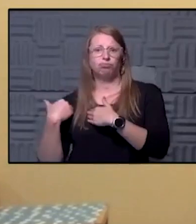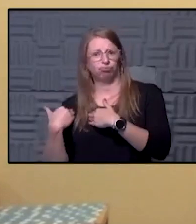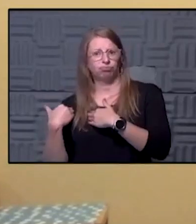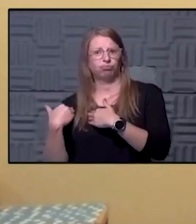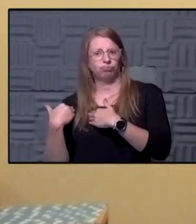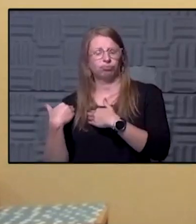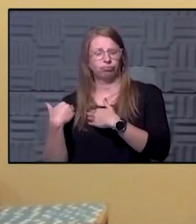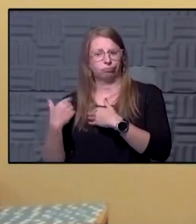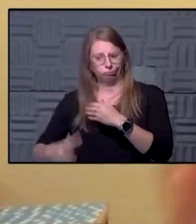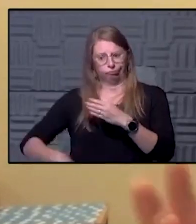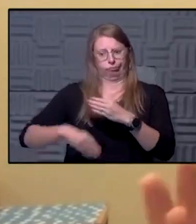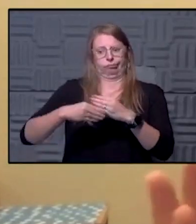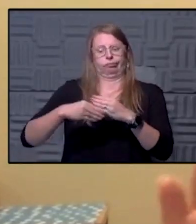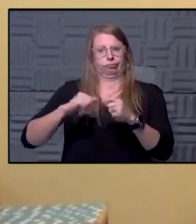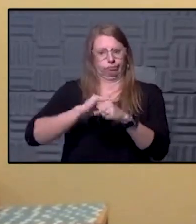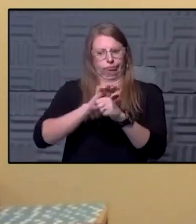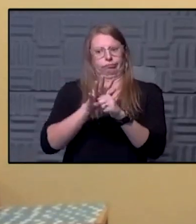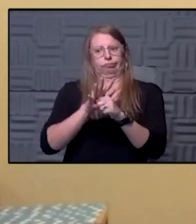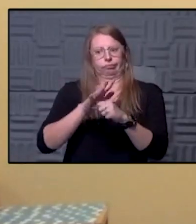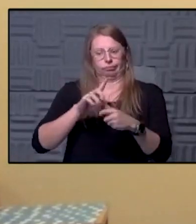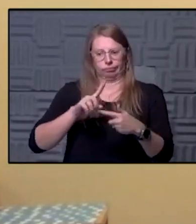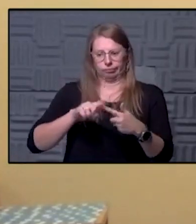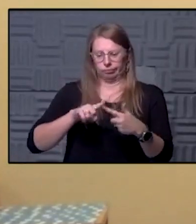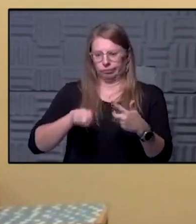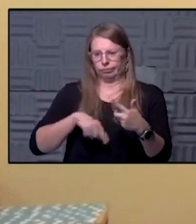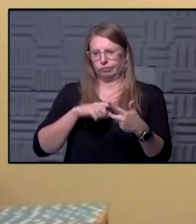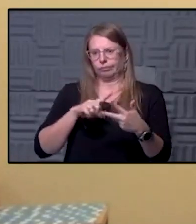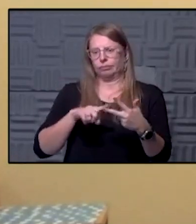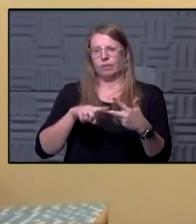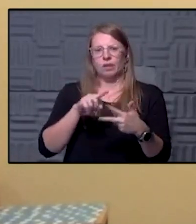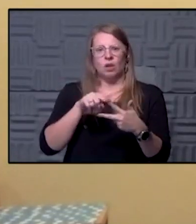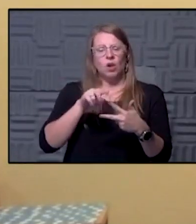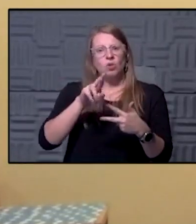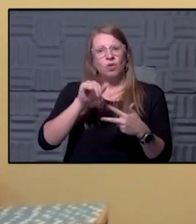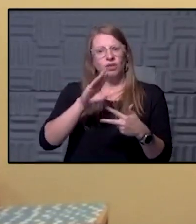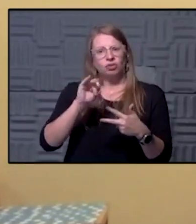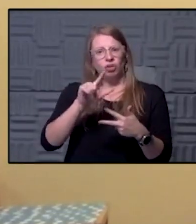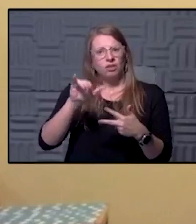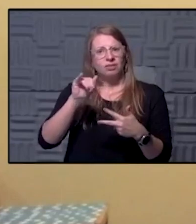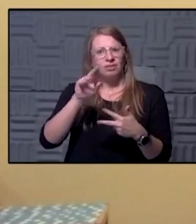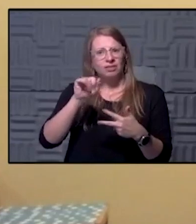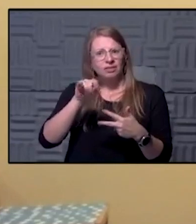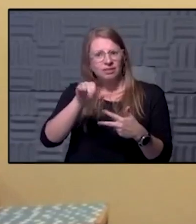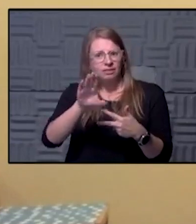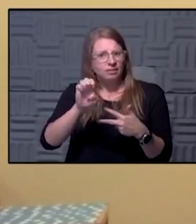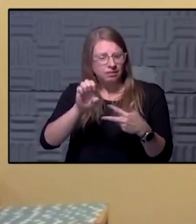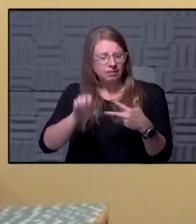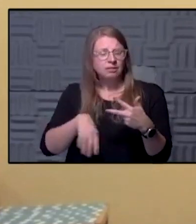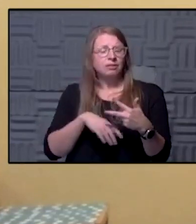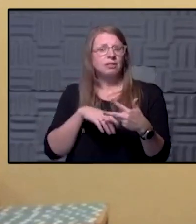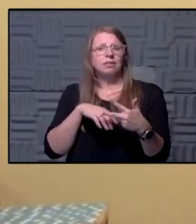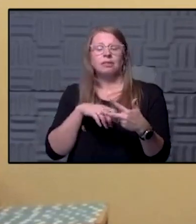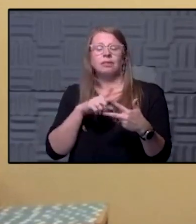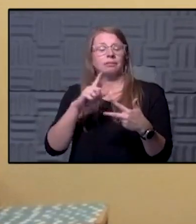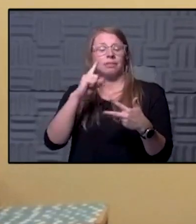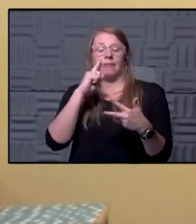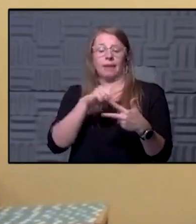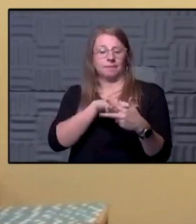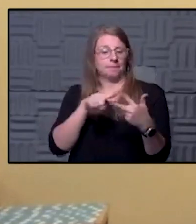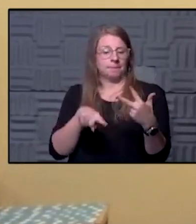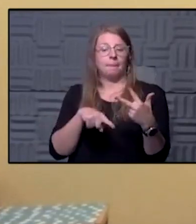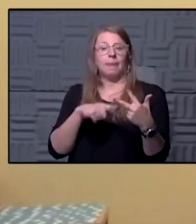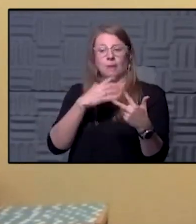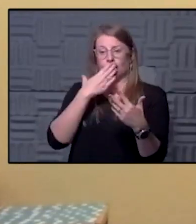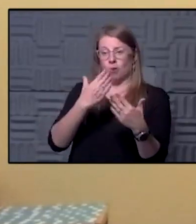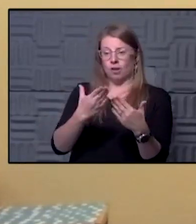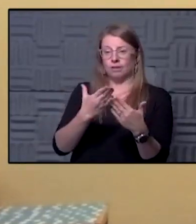upon, this massive pandemic. And you talked about racial justice issues, which are, I think it's good that